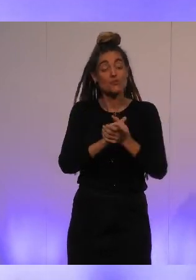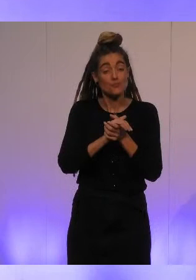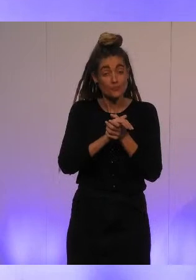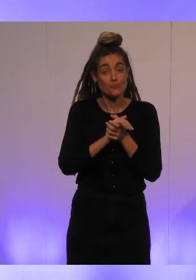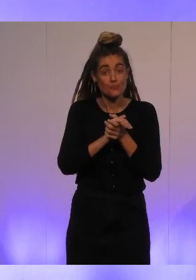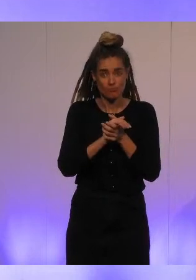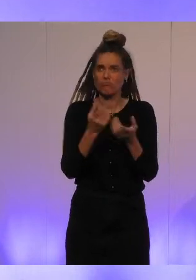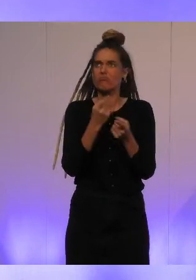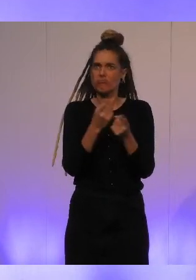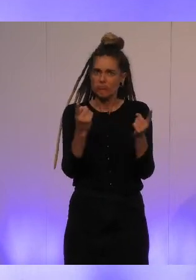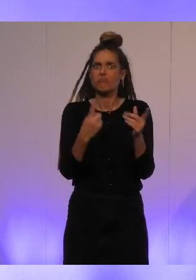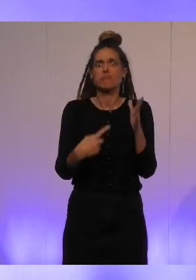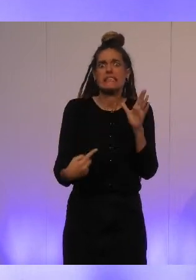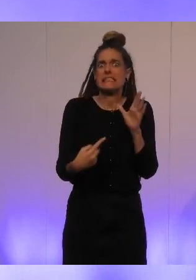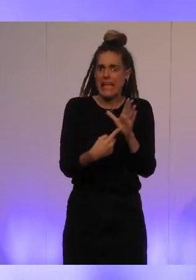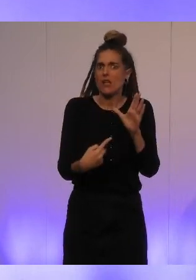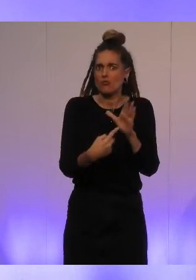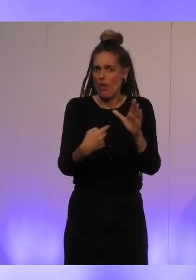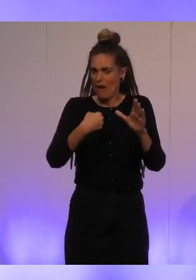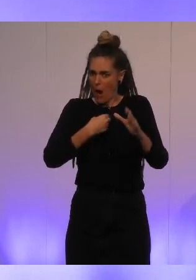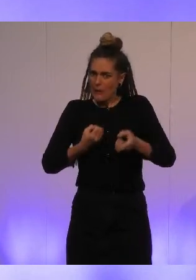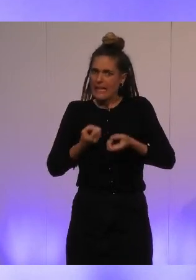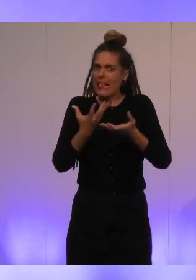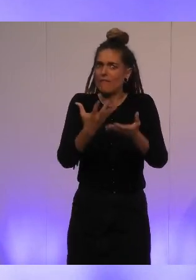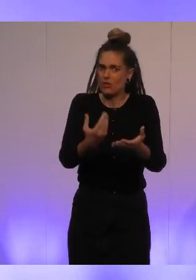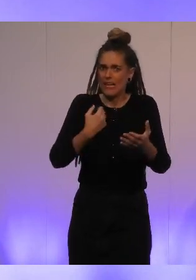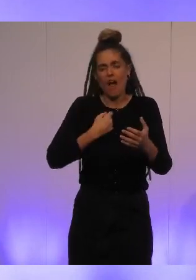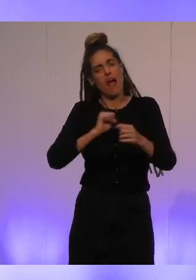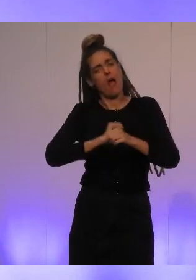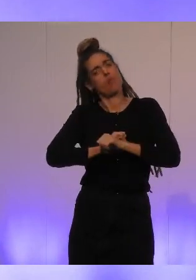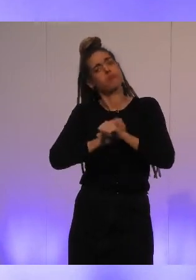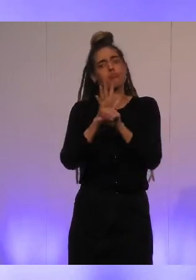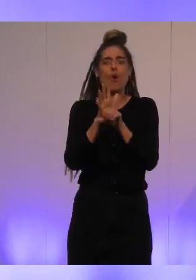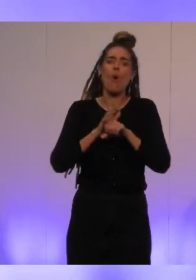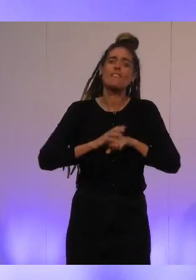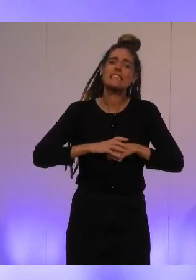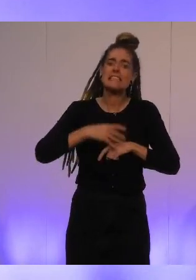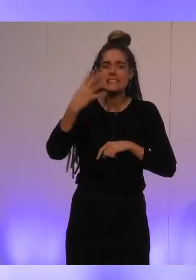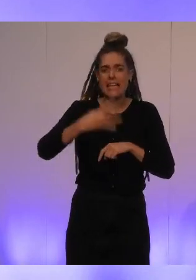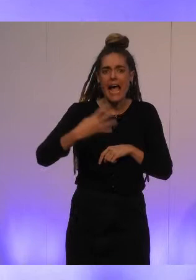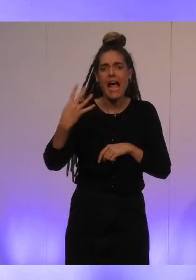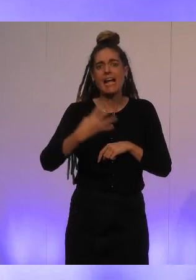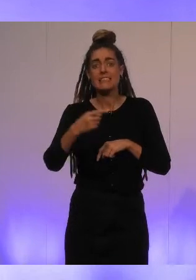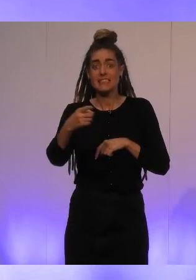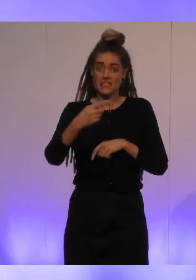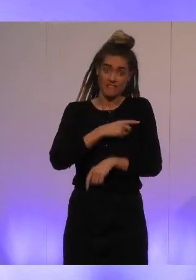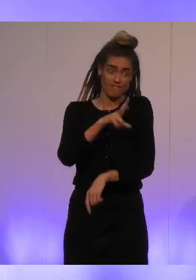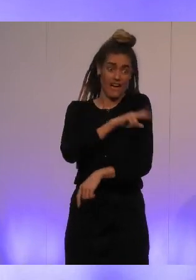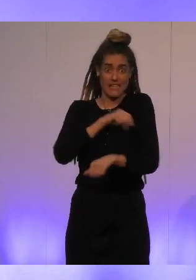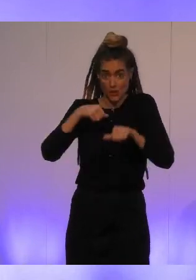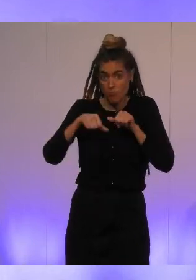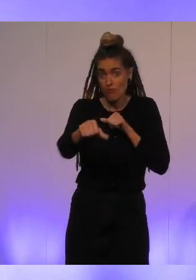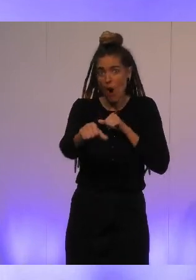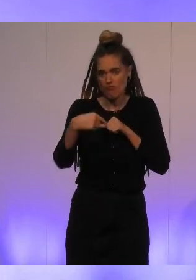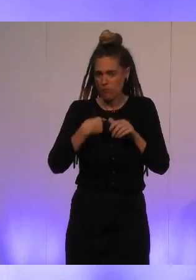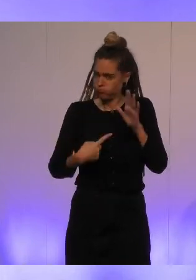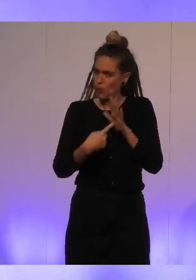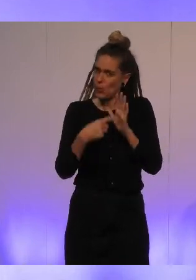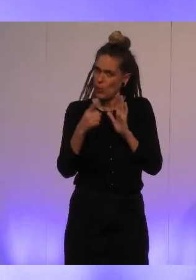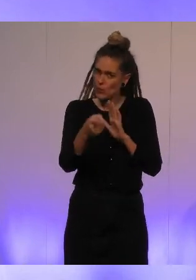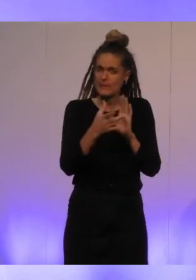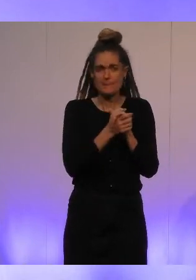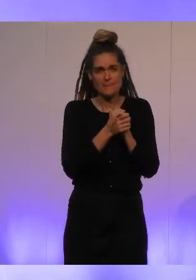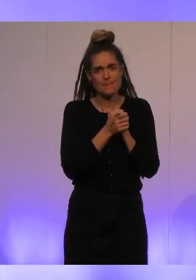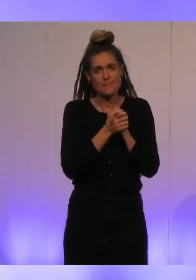to the delivery of the ambitious COVID-19 vaccination programme. This next video outlines the challenges our